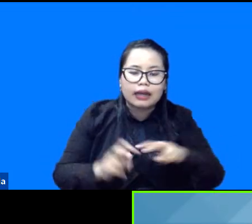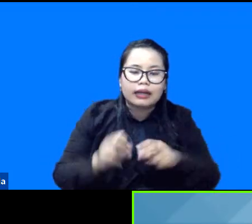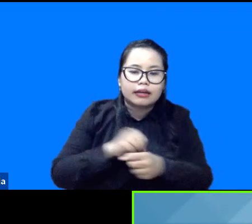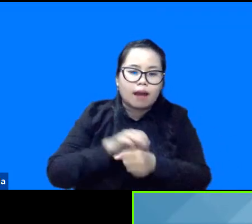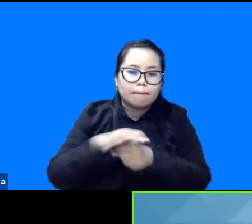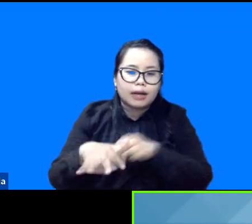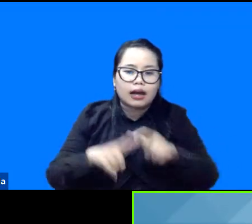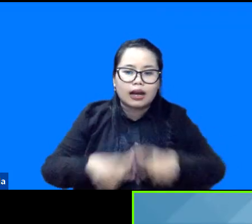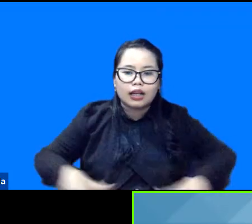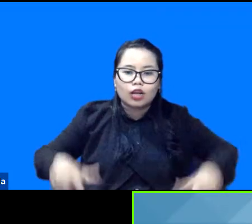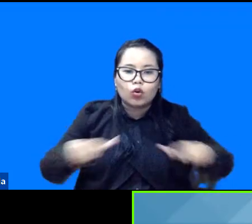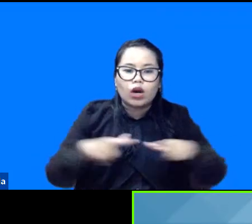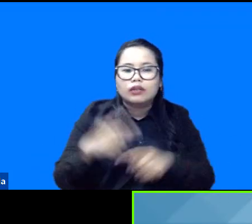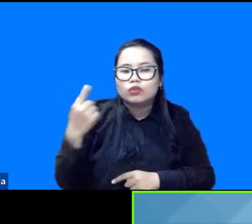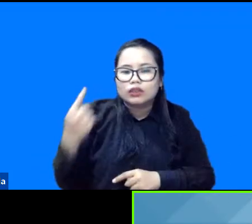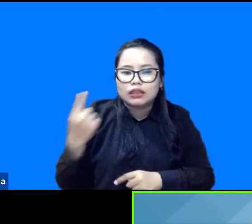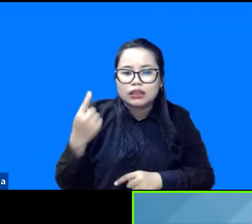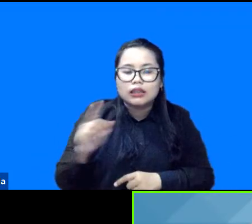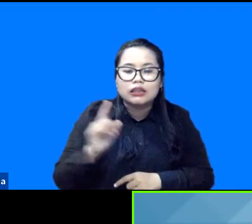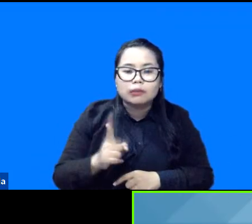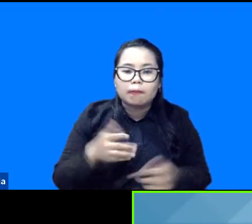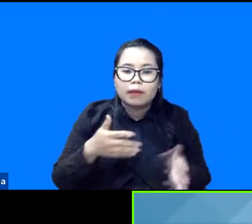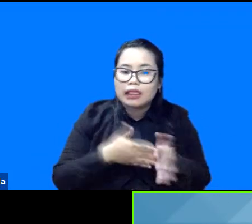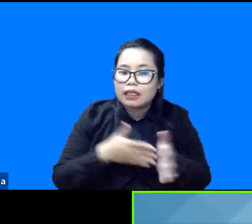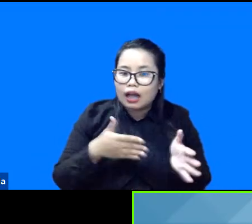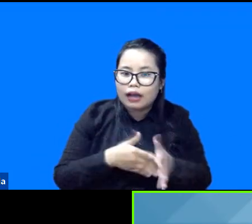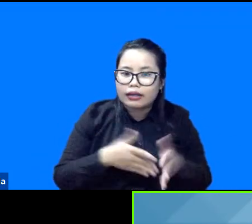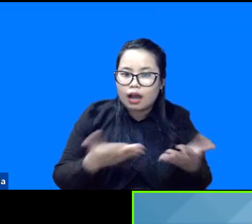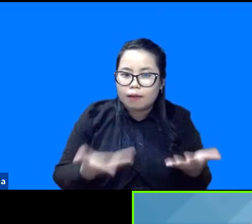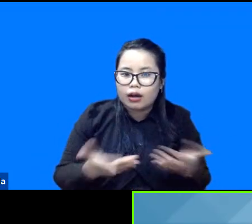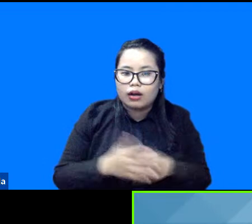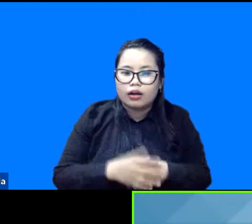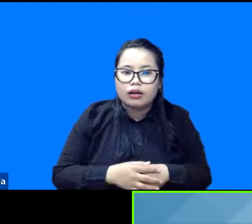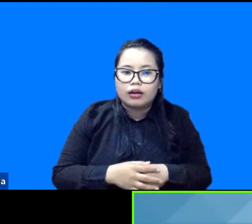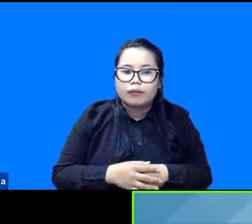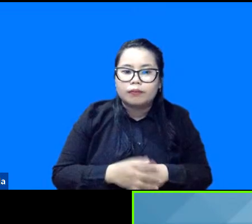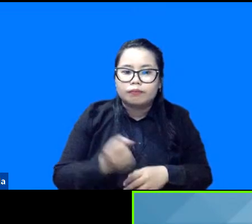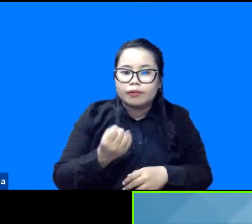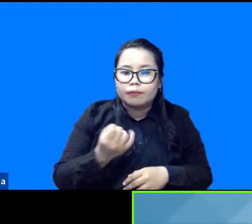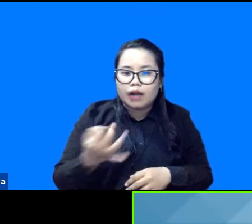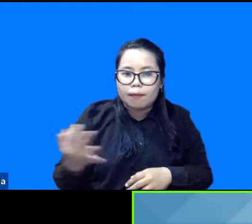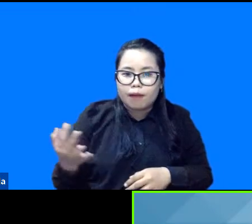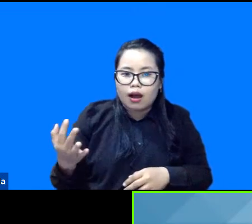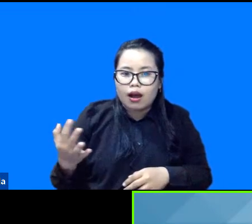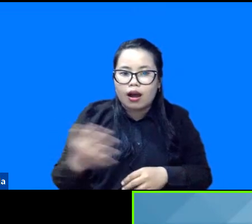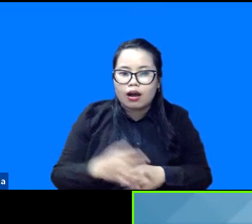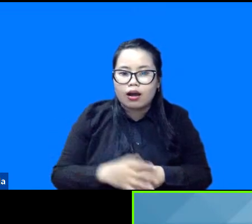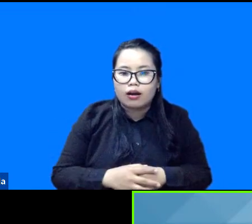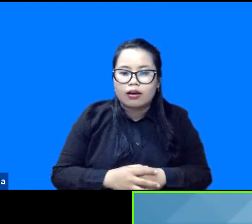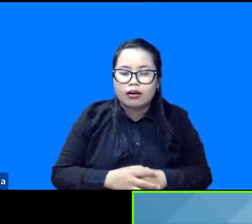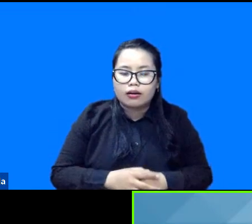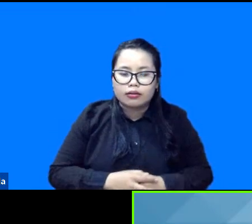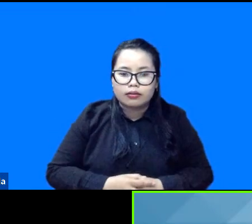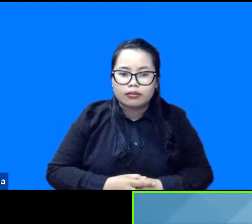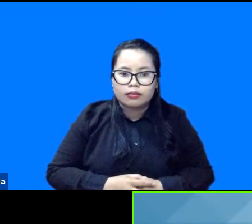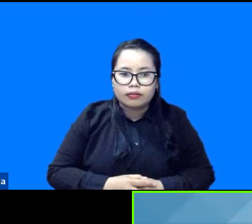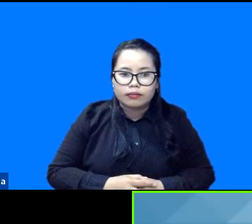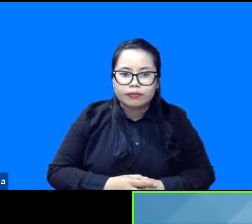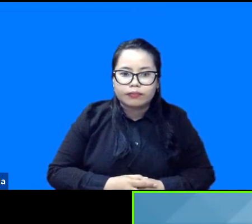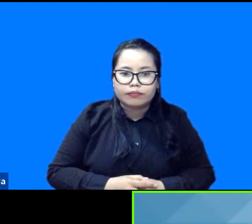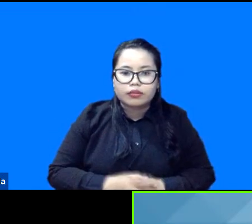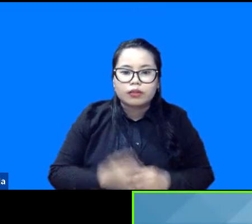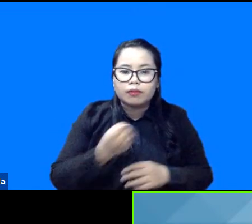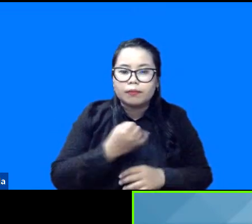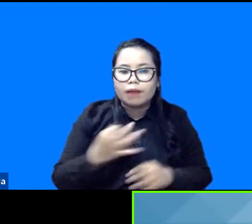because one of the challenges is some of the staffs, or some of the institutional some